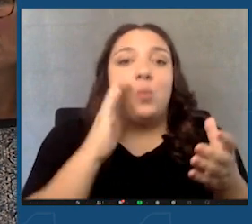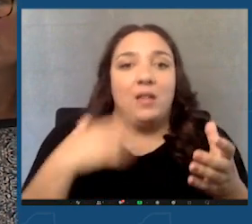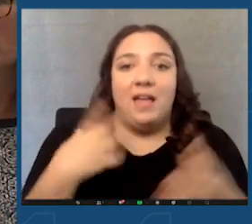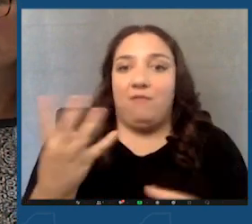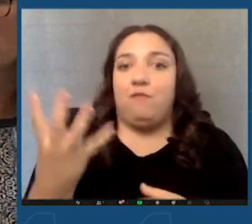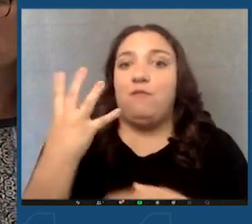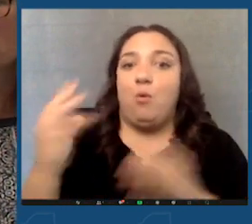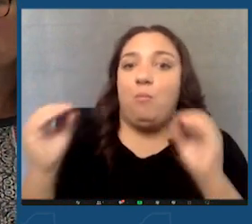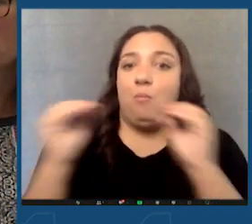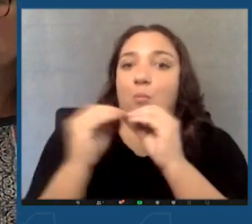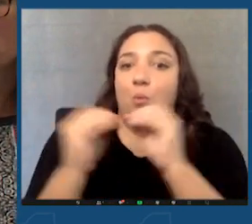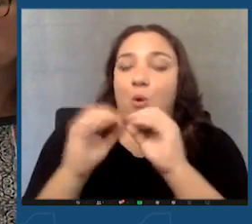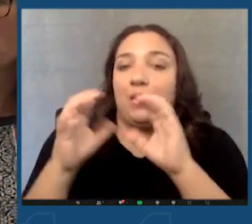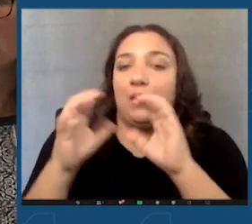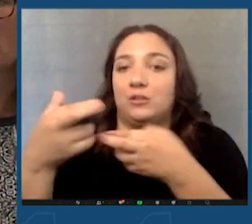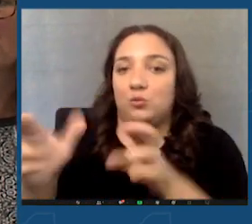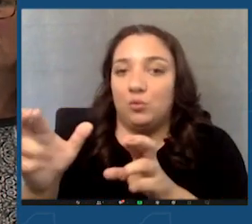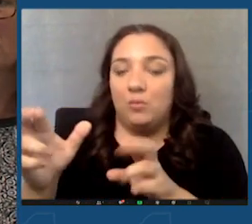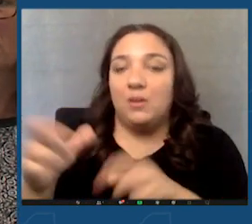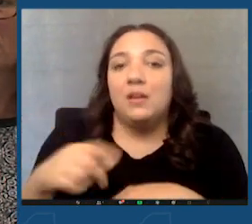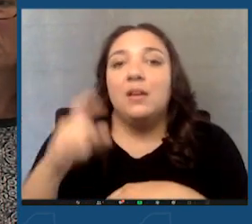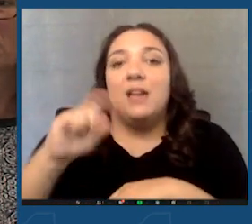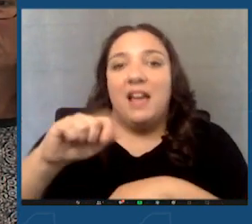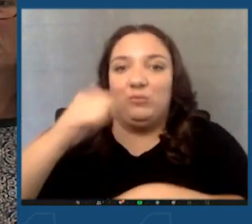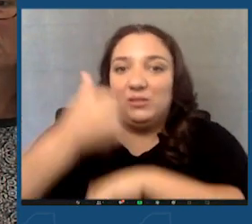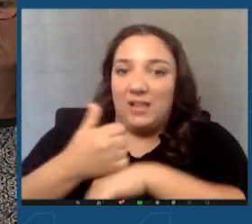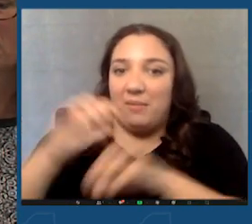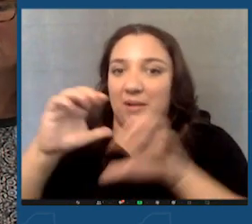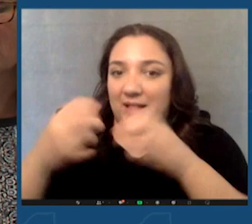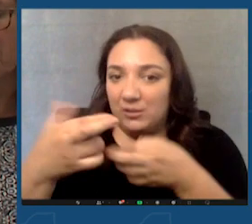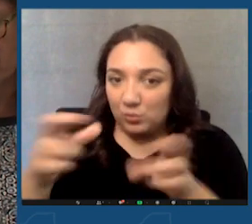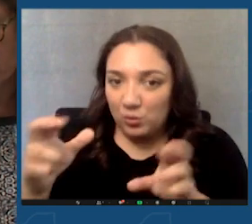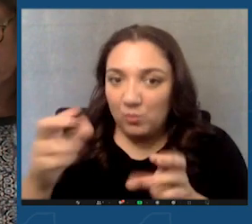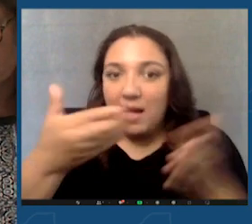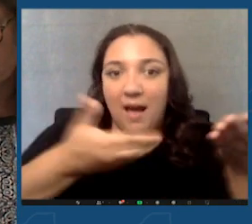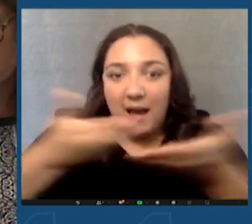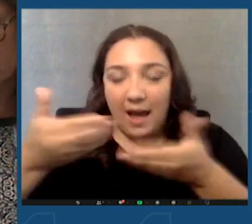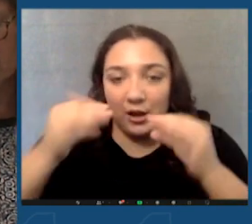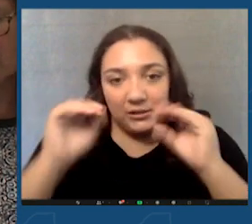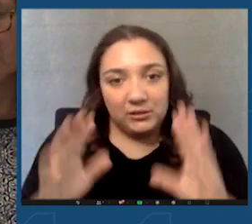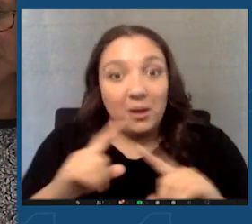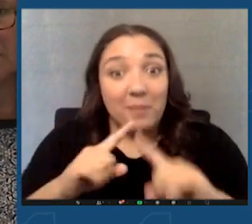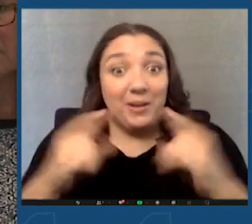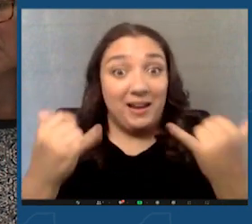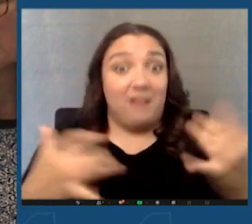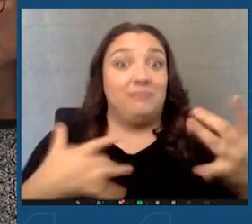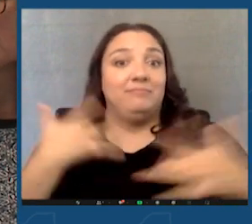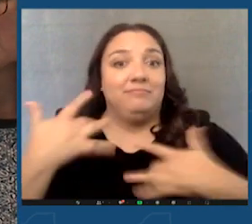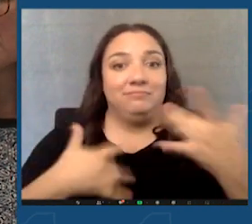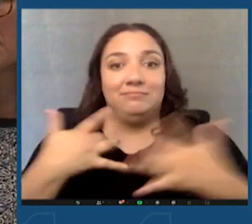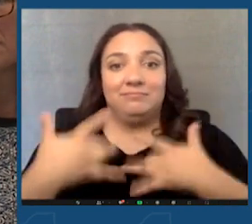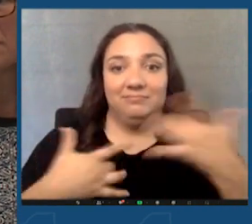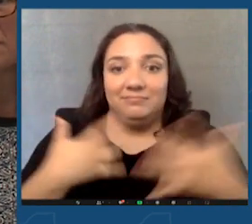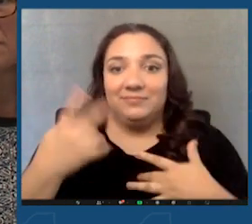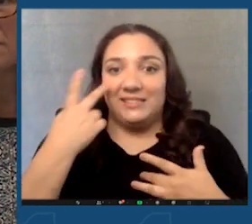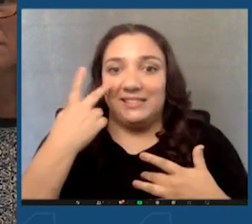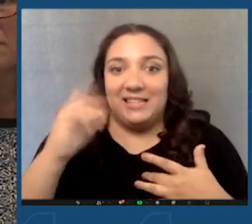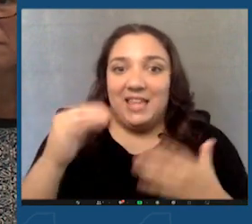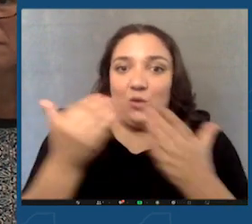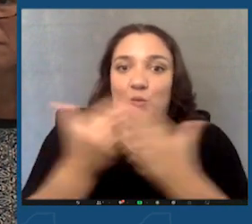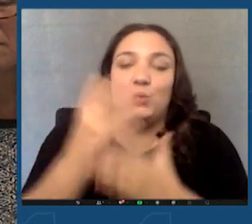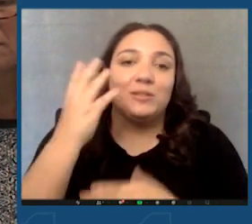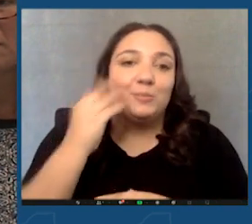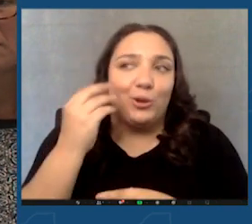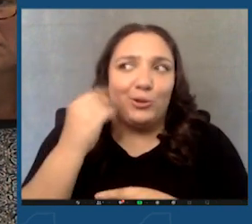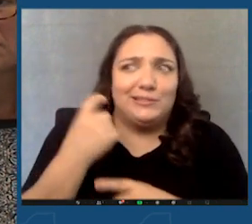teachers. But now there is so much energy and excitement around the experience that I just saw unfold in a classroom down the